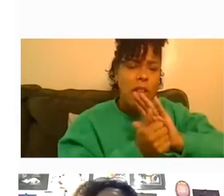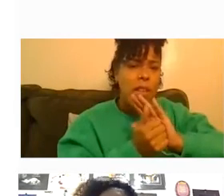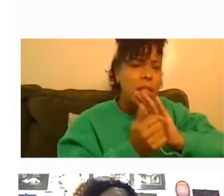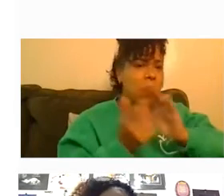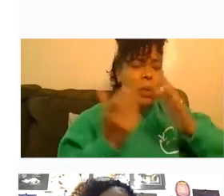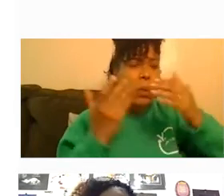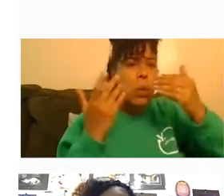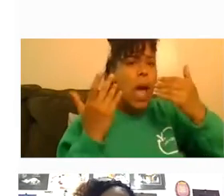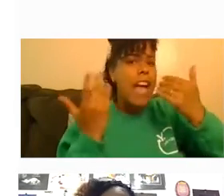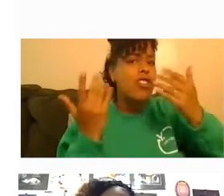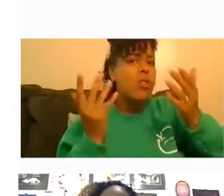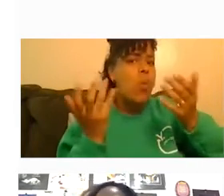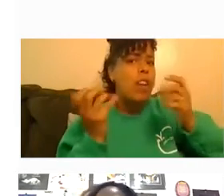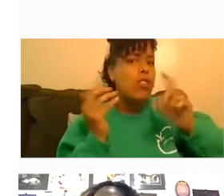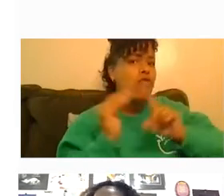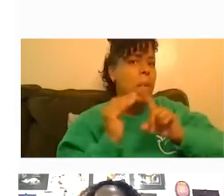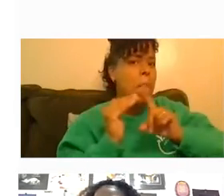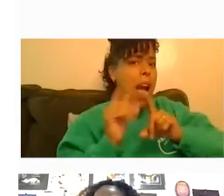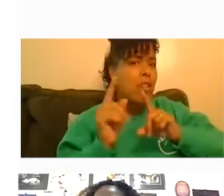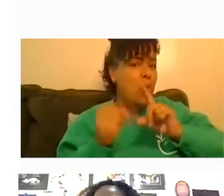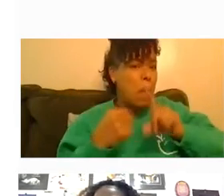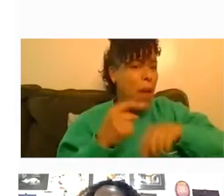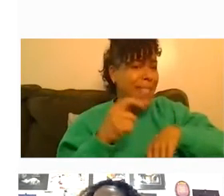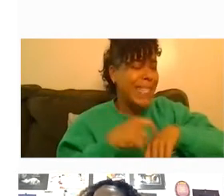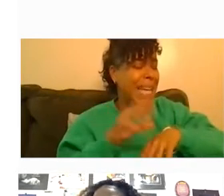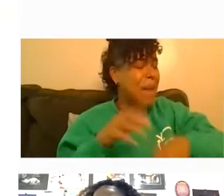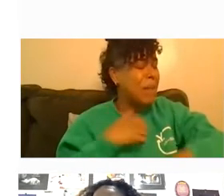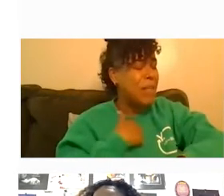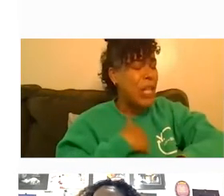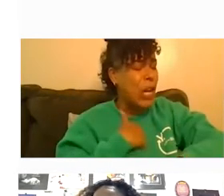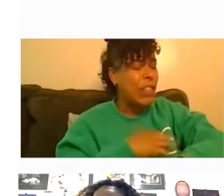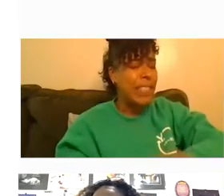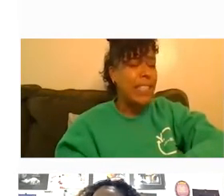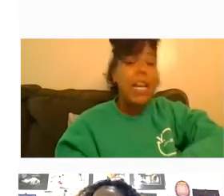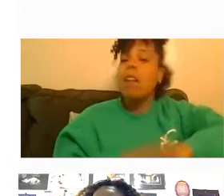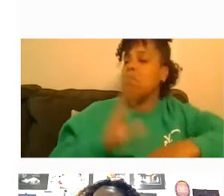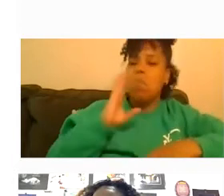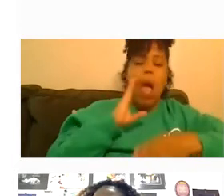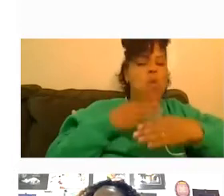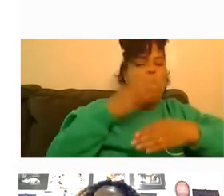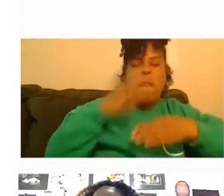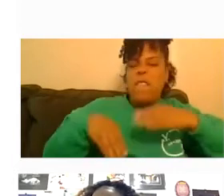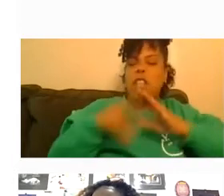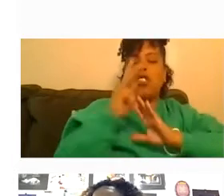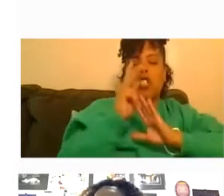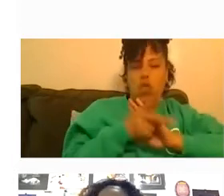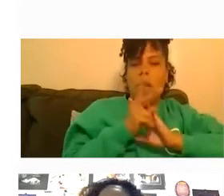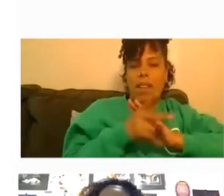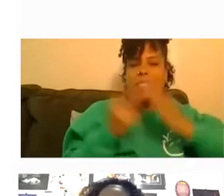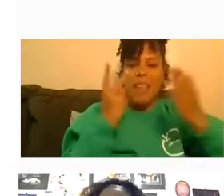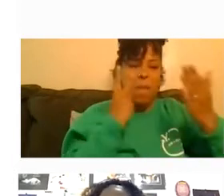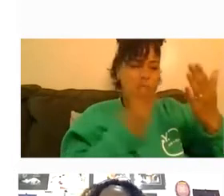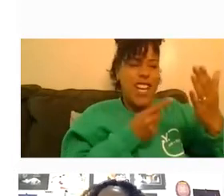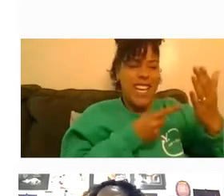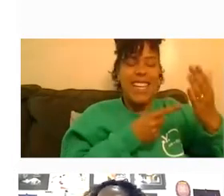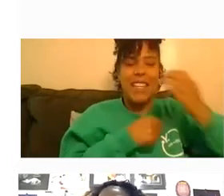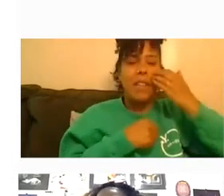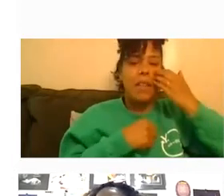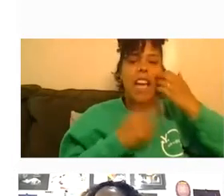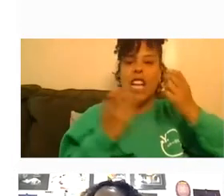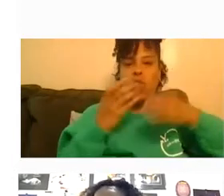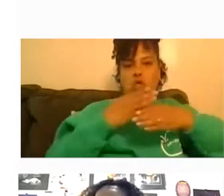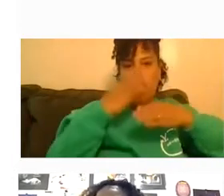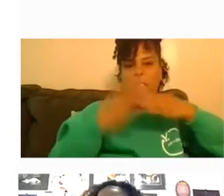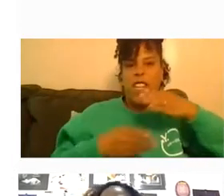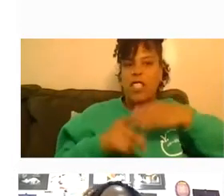remind you about the time, okay? Yeah, I'm so sorry. I'll be finished in 2 minutes. I'm looking at it here. Sorry, No thanks. problem. Just wanted to finish this